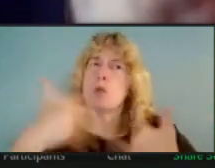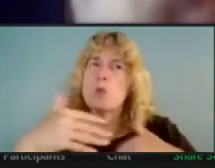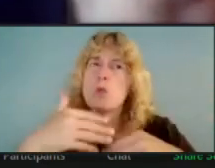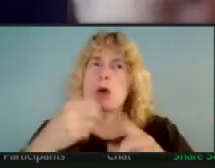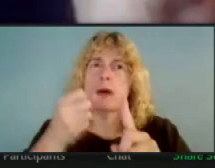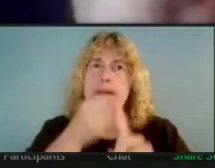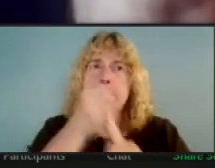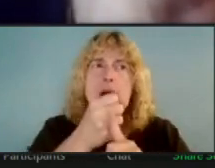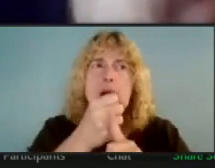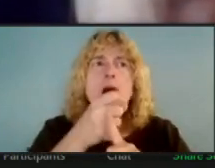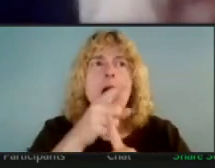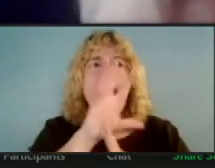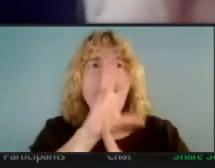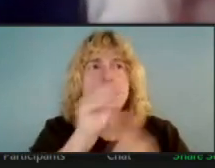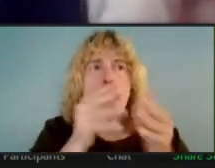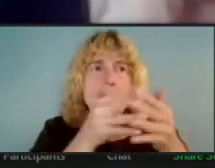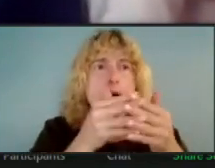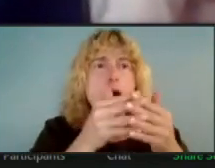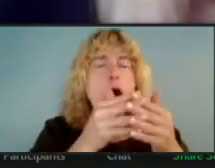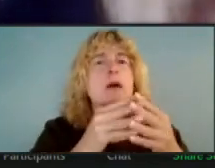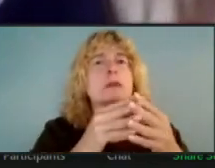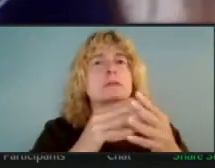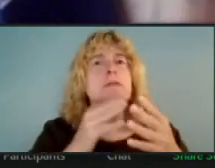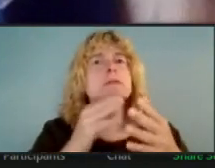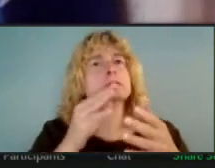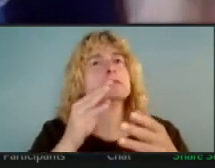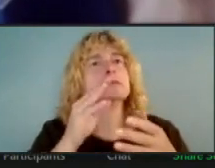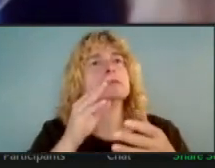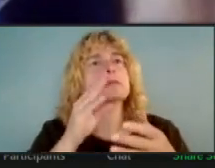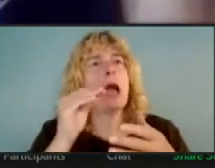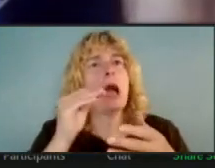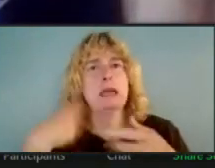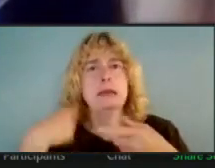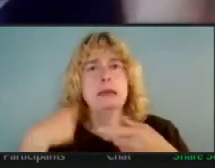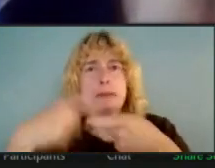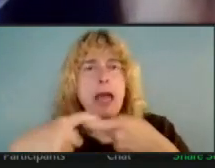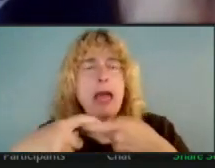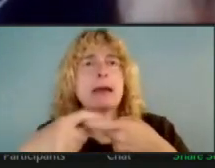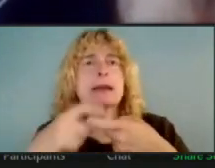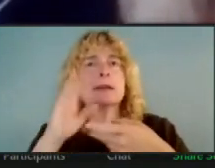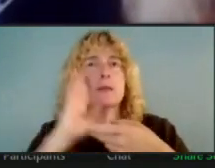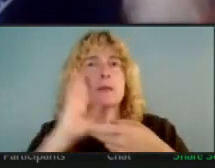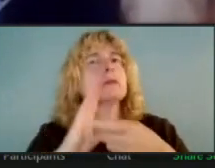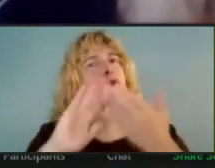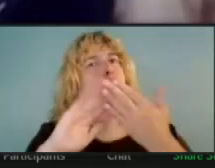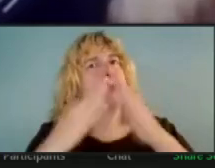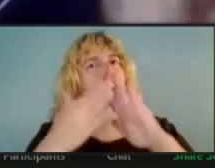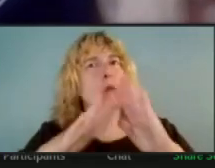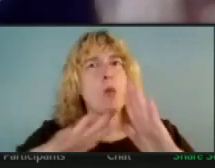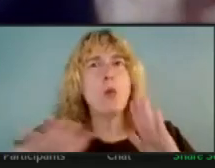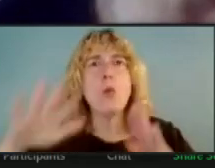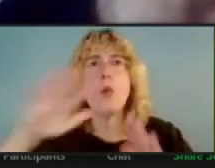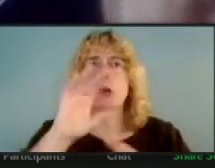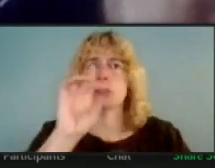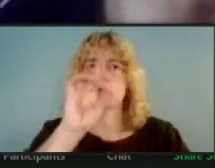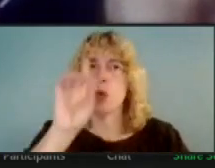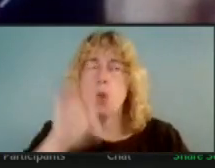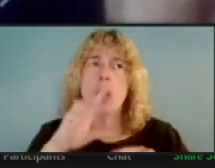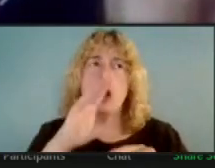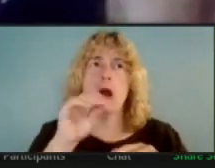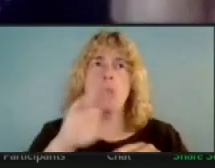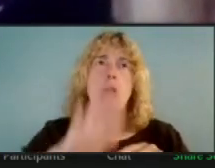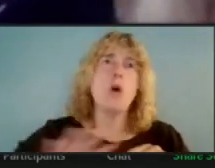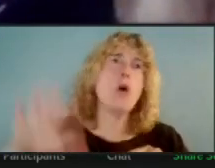low-income communities in the city of Detroit and all over the nation. And so to help us kind of understand what in particular the opportunities